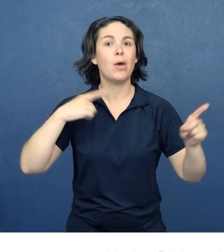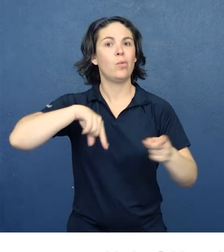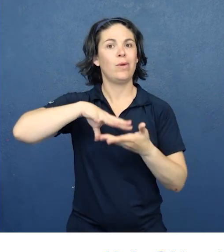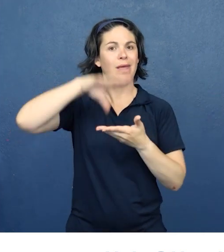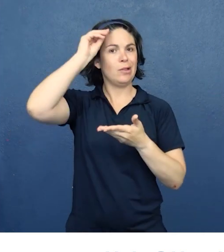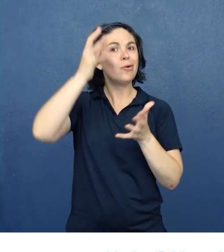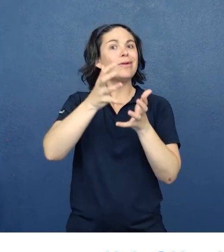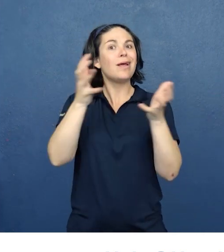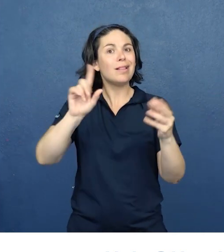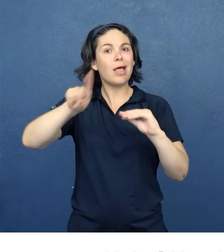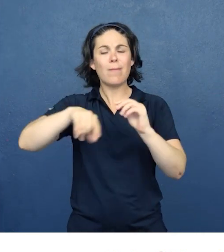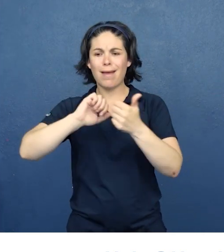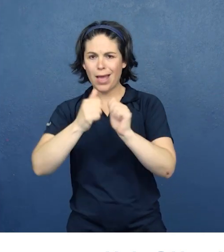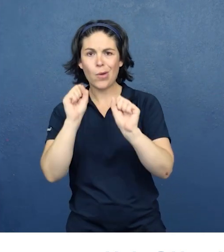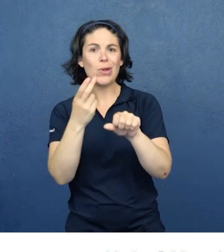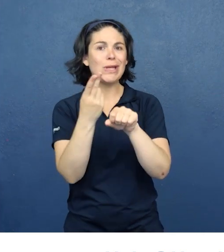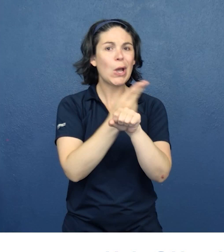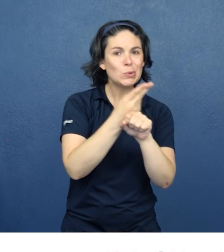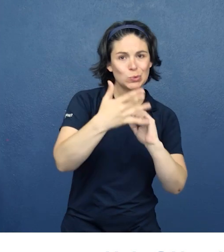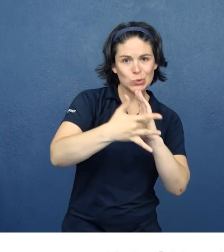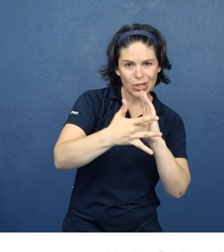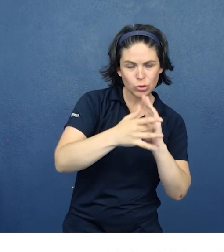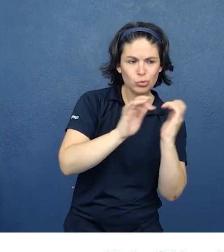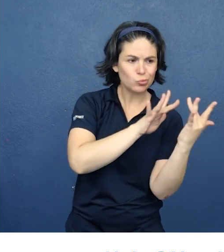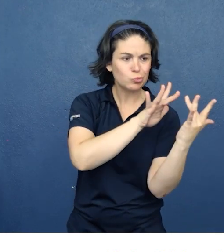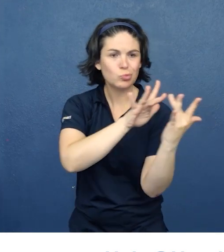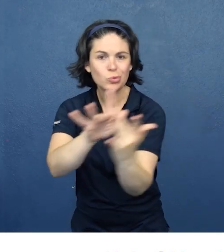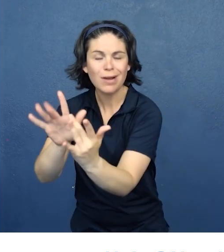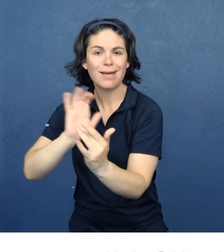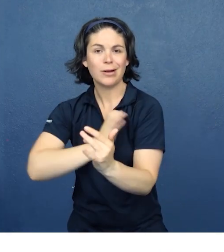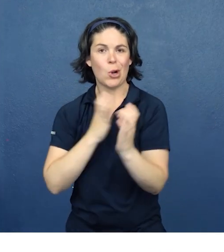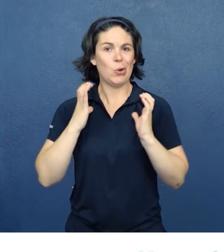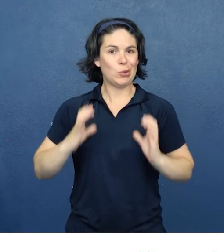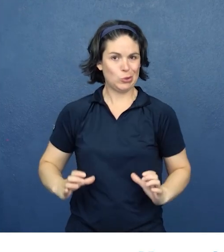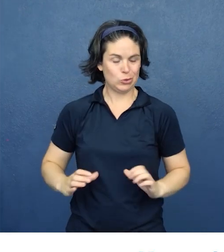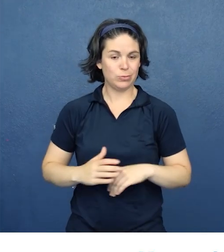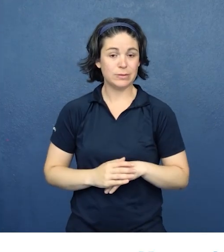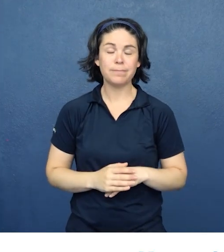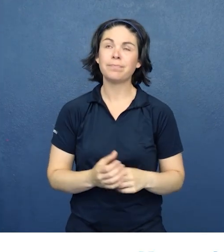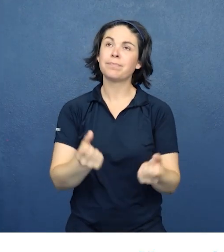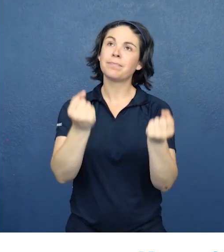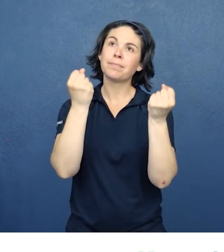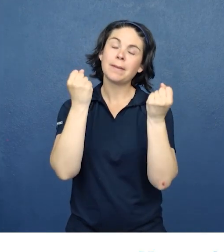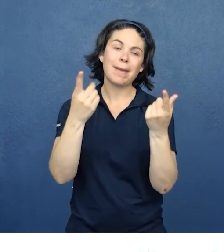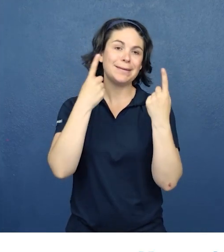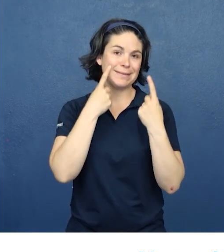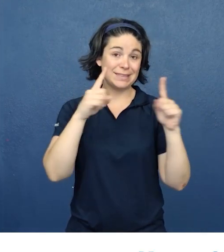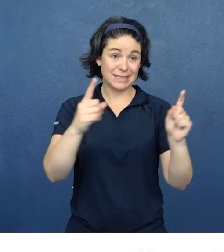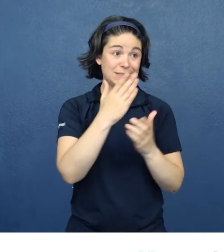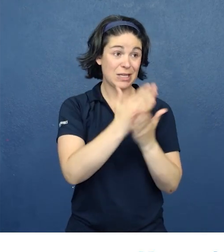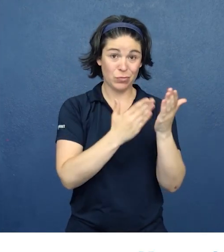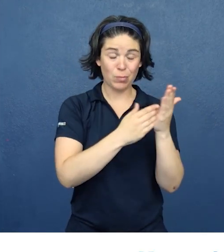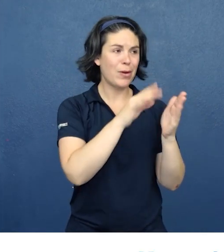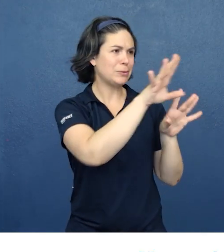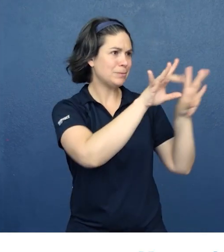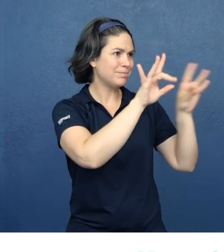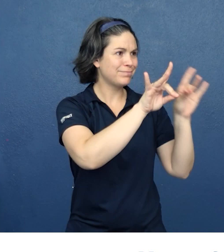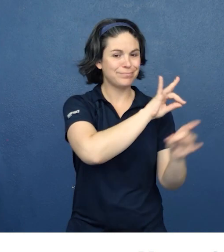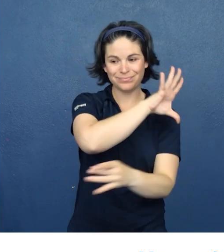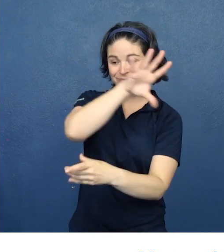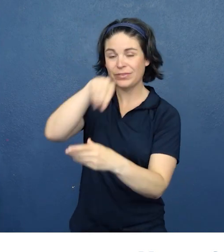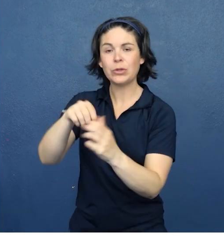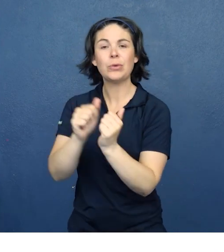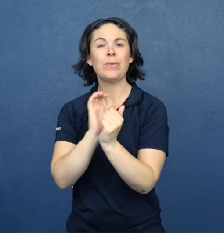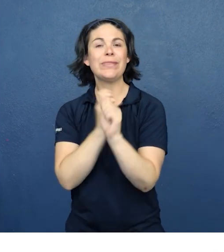a lot about utilizing technology to reach our consumers. Many of the successful components have now been incorporated into